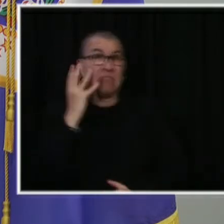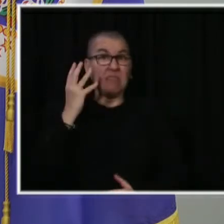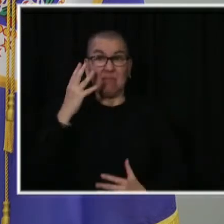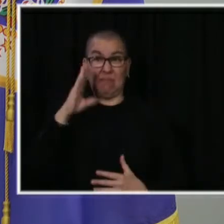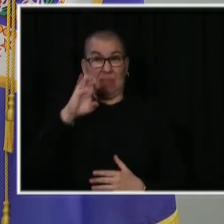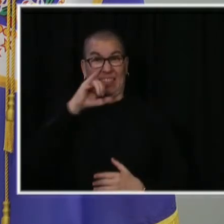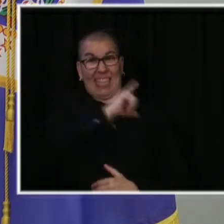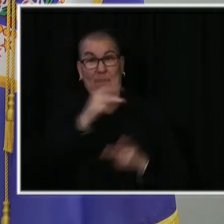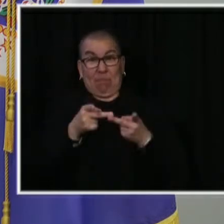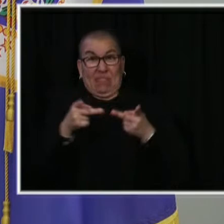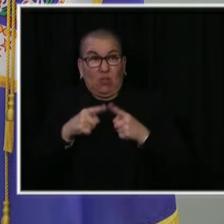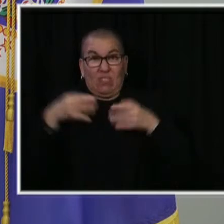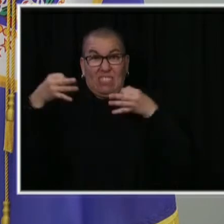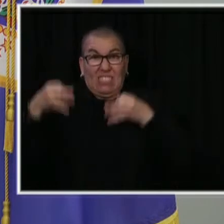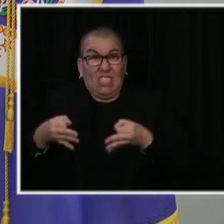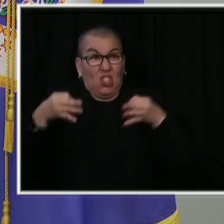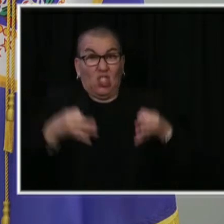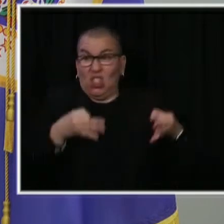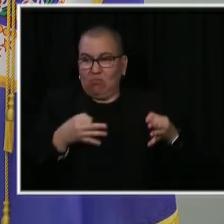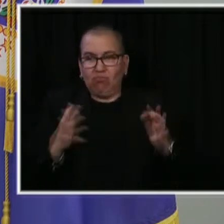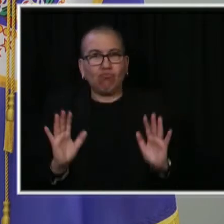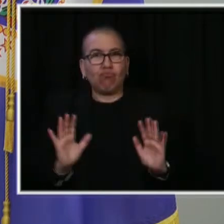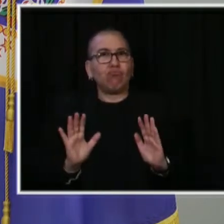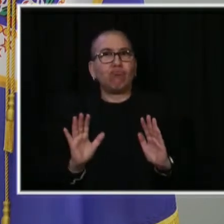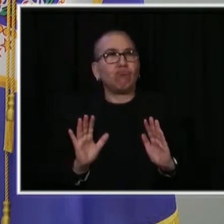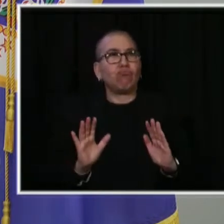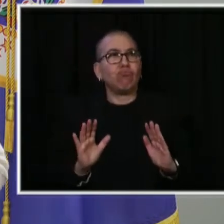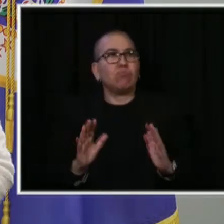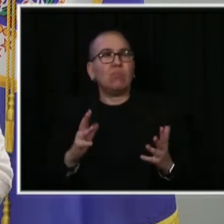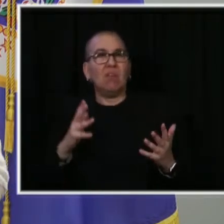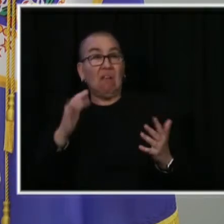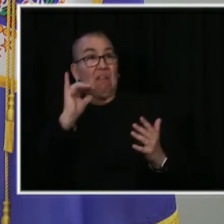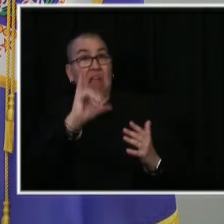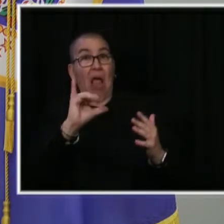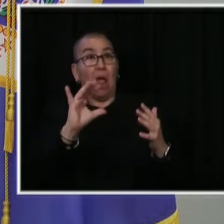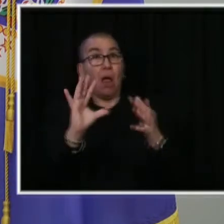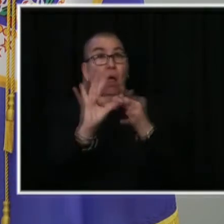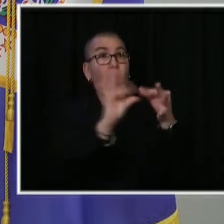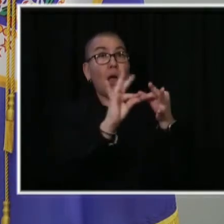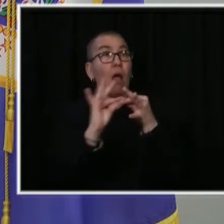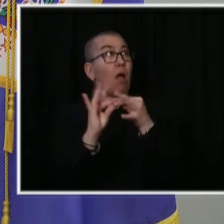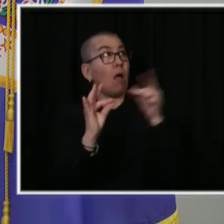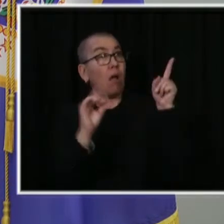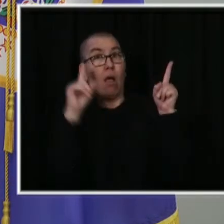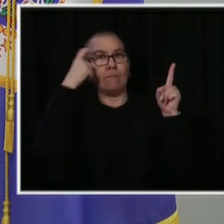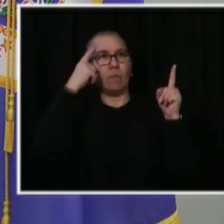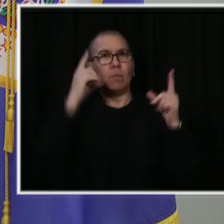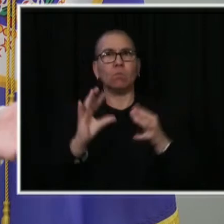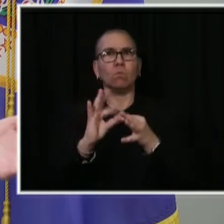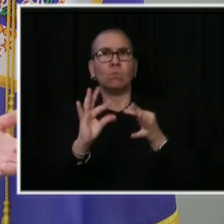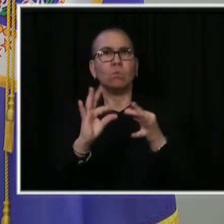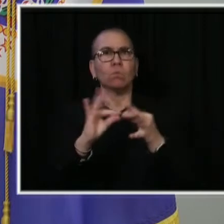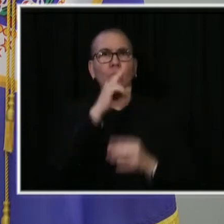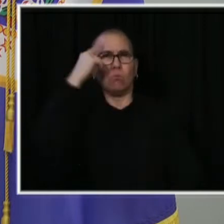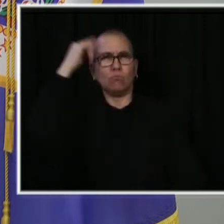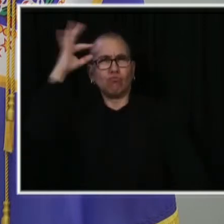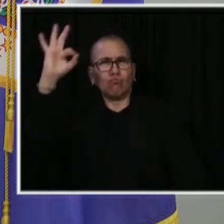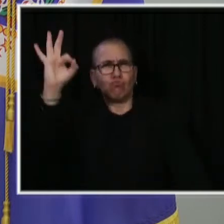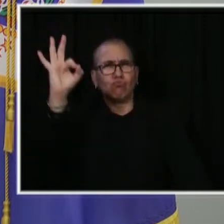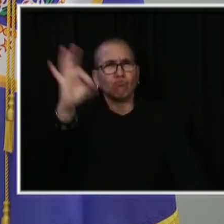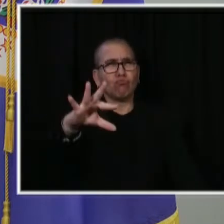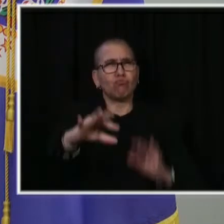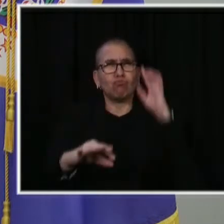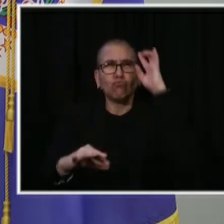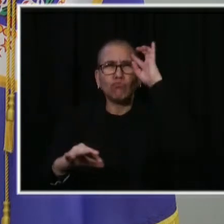been apparent throughout this response that the governor takes very seriously that idea that he just described, the